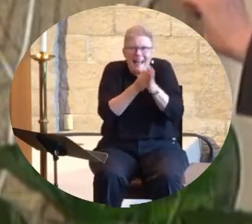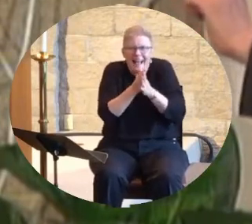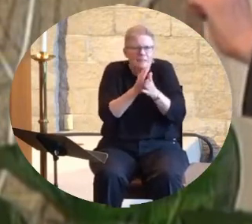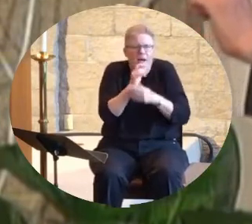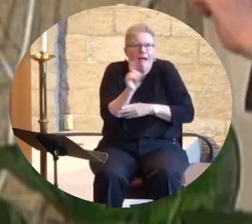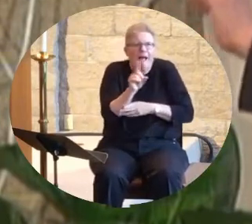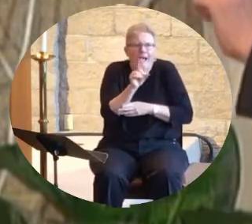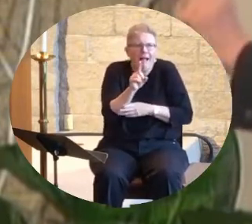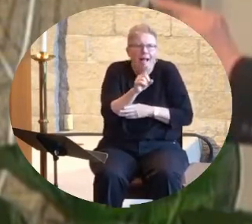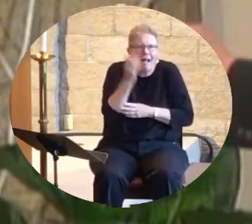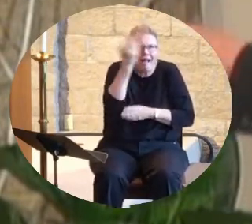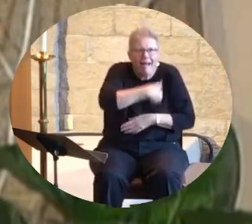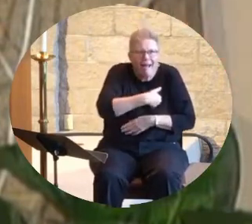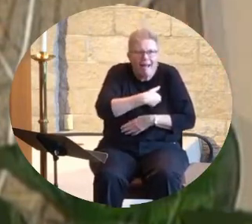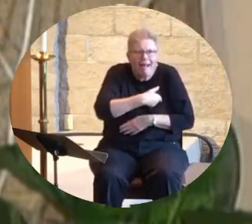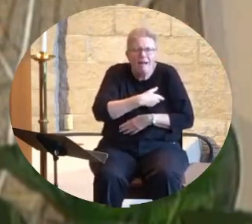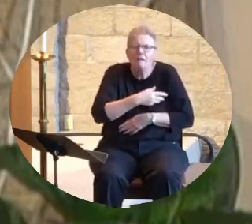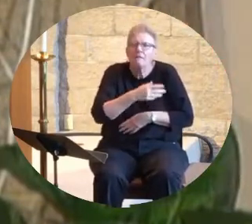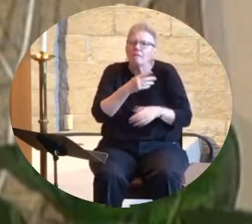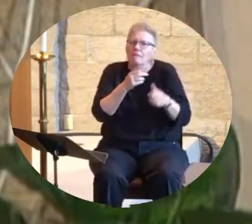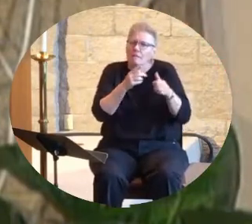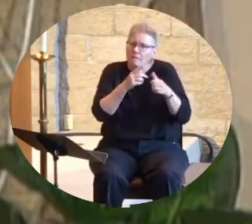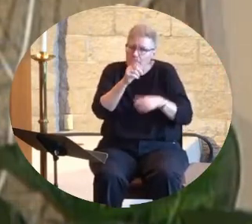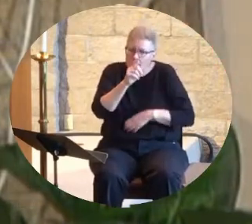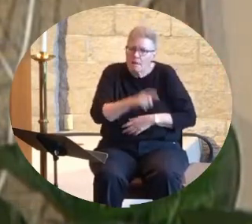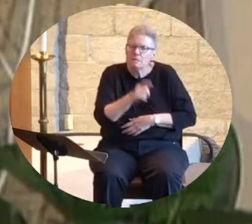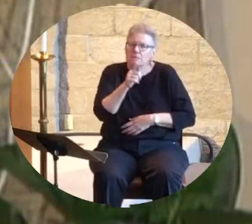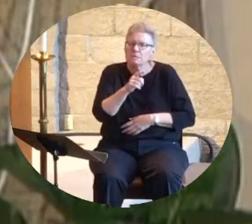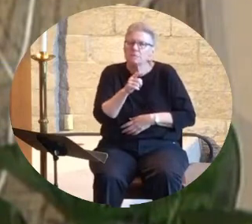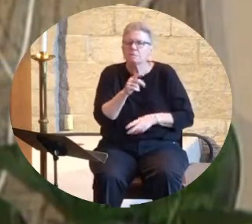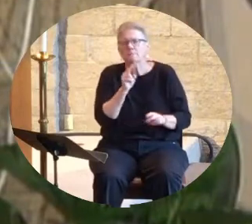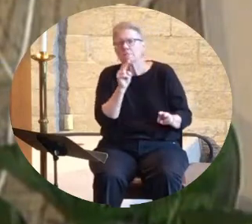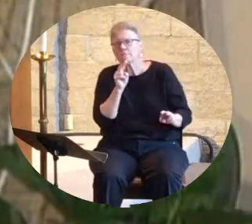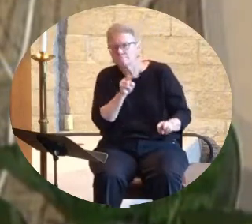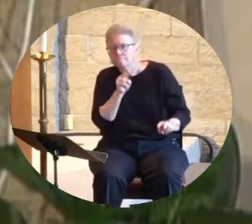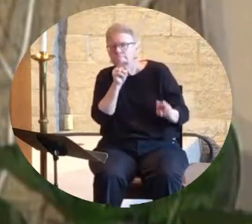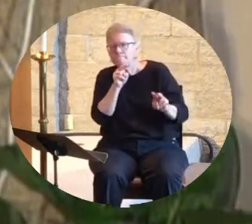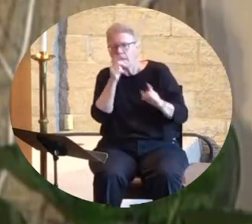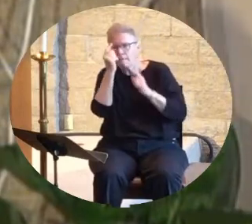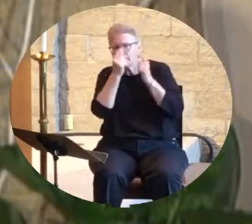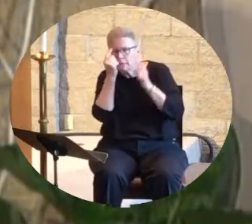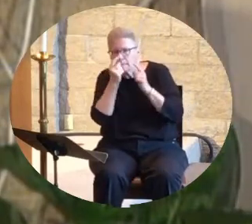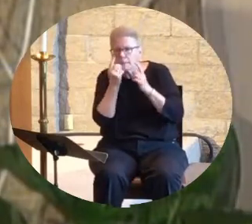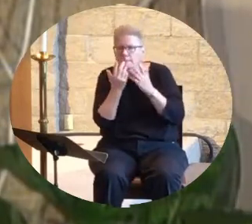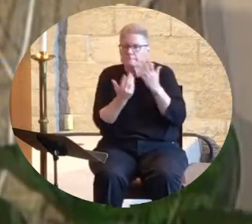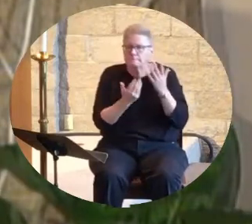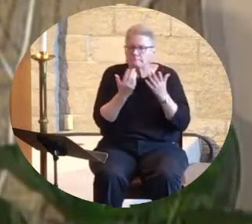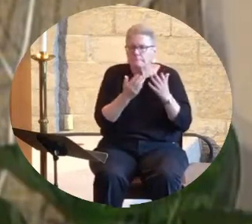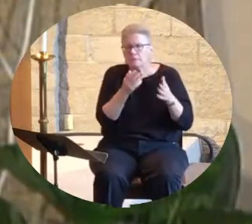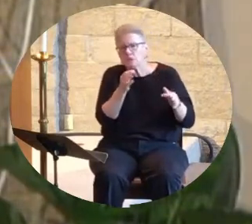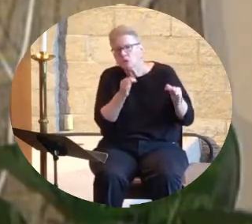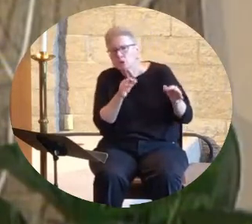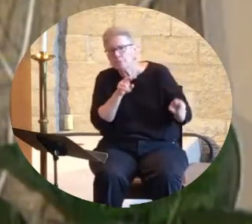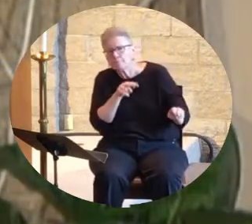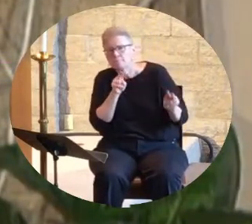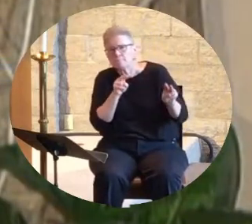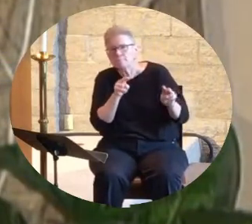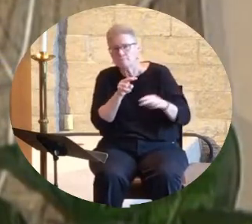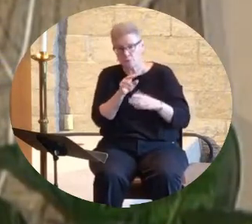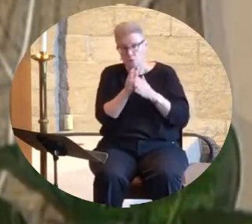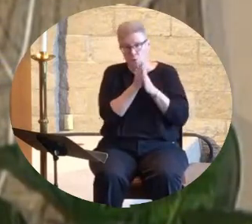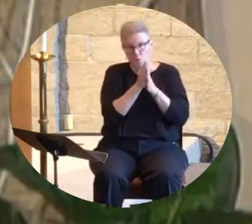judgment. Without judgment behind that enthusiasm, the practicality of it as well. So zeal is that thing that pushes